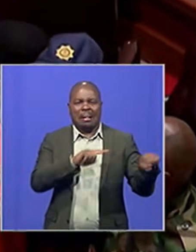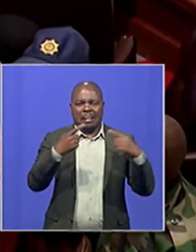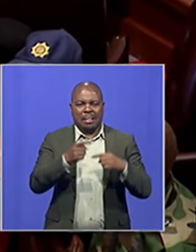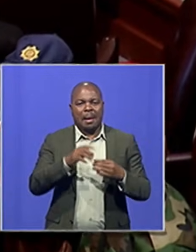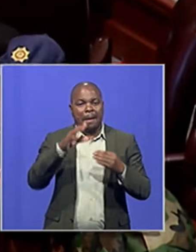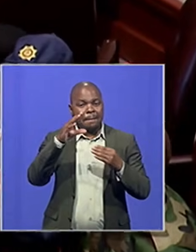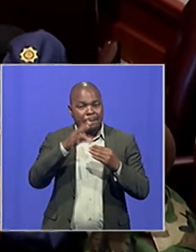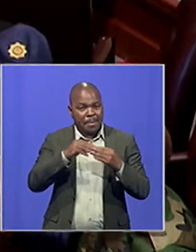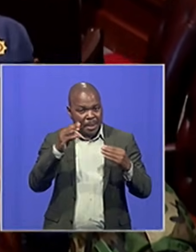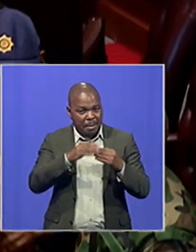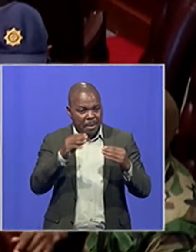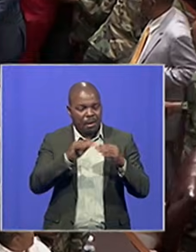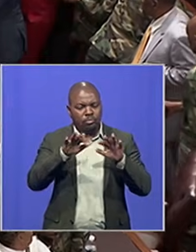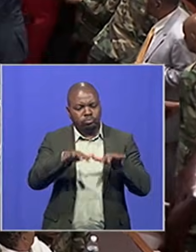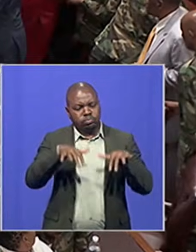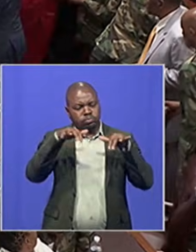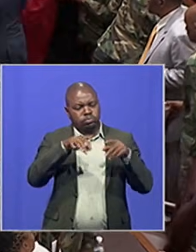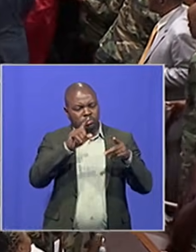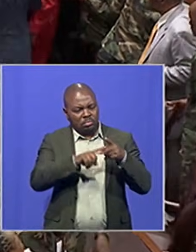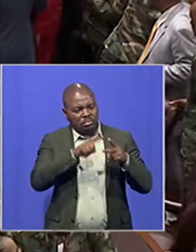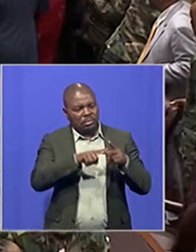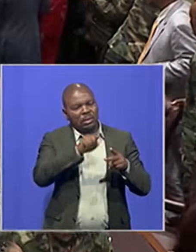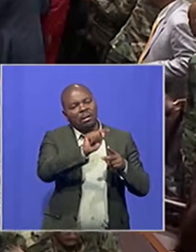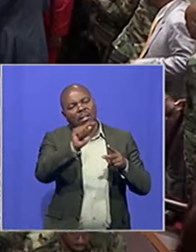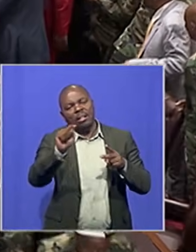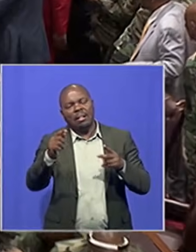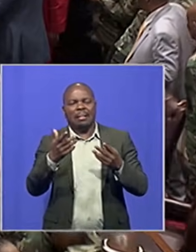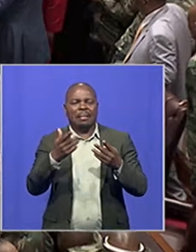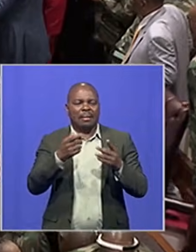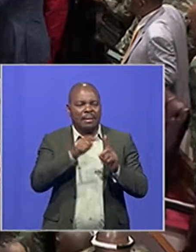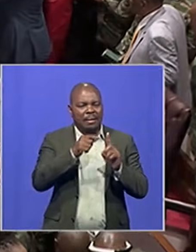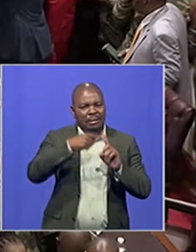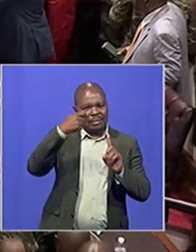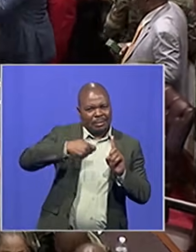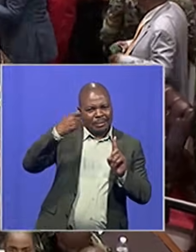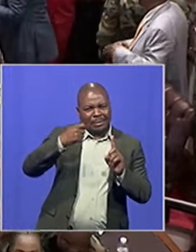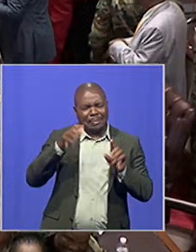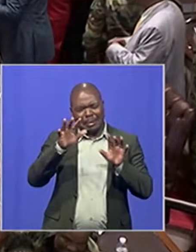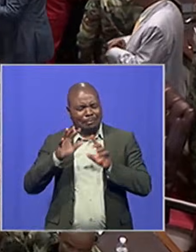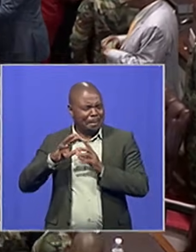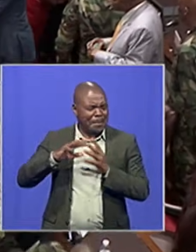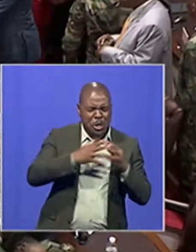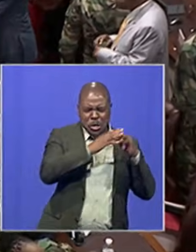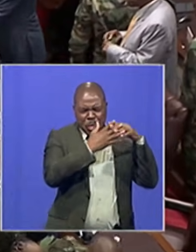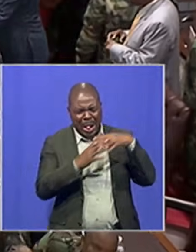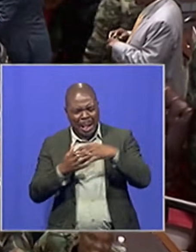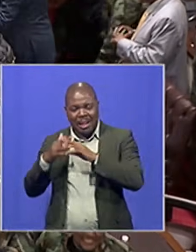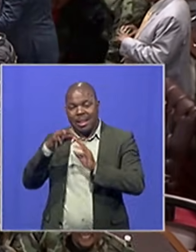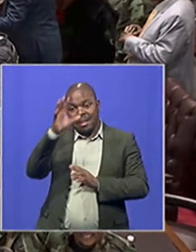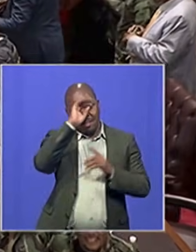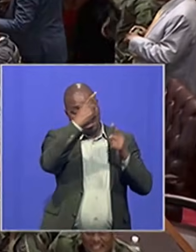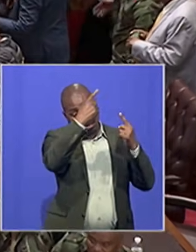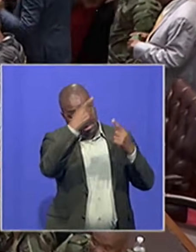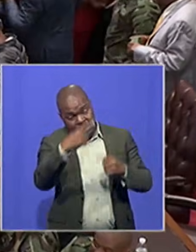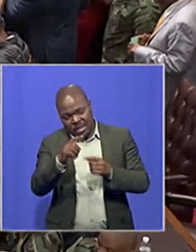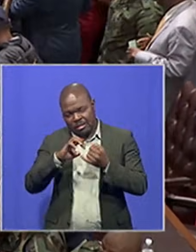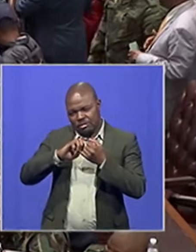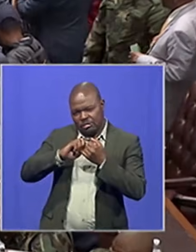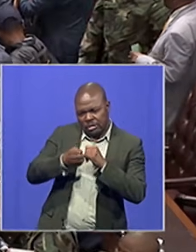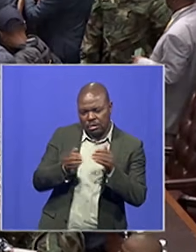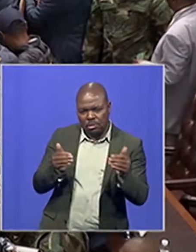peomolao ba ne ba kgoromediwa le go tshosediwa mme mapodisi a ne a leka go tlisa tsepamo. Mosadi a le mongwe